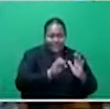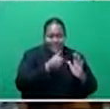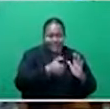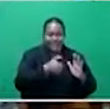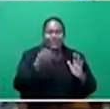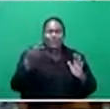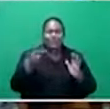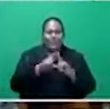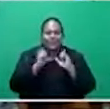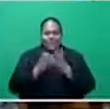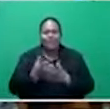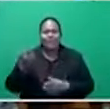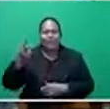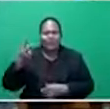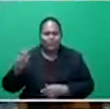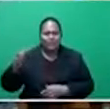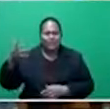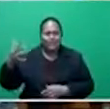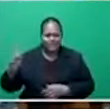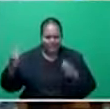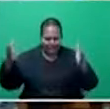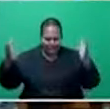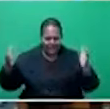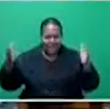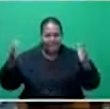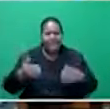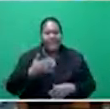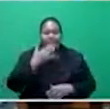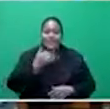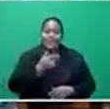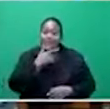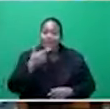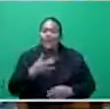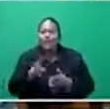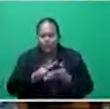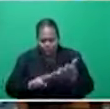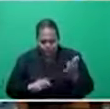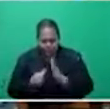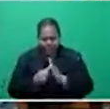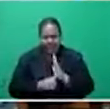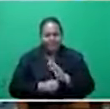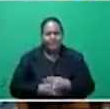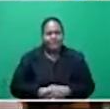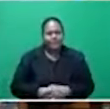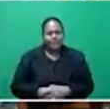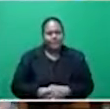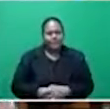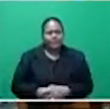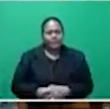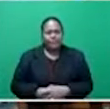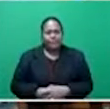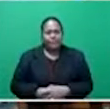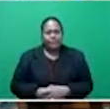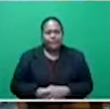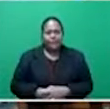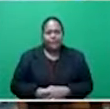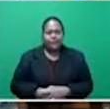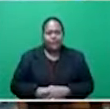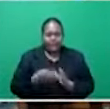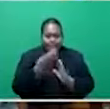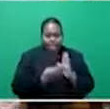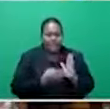Honourable Tambua, please read the Act. Don't get somebody to tell you what is there or not there. The carbon budget under subsection 2A